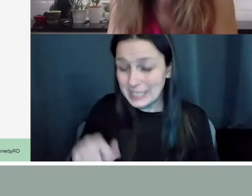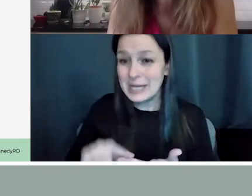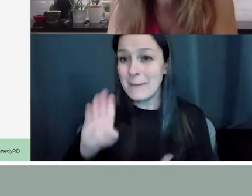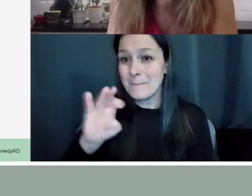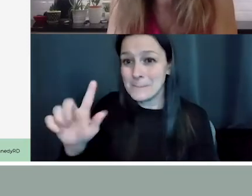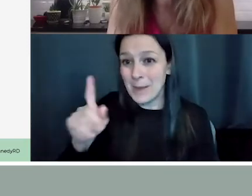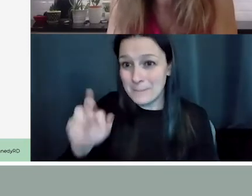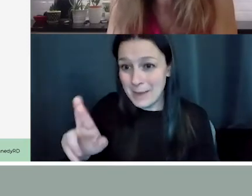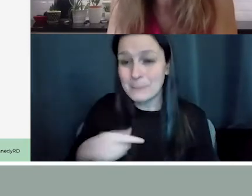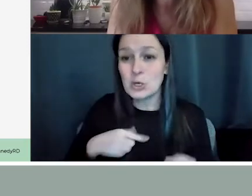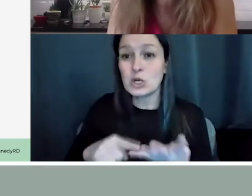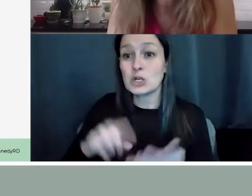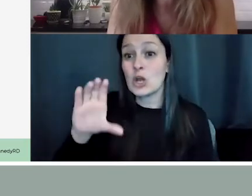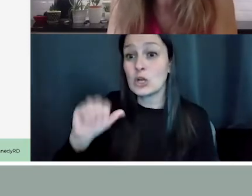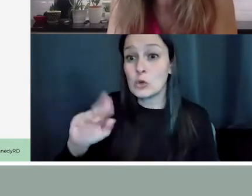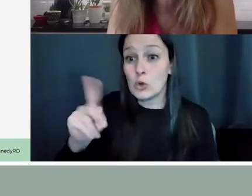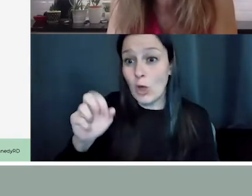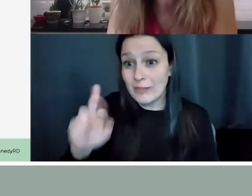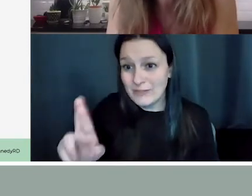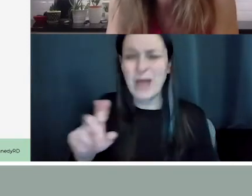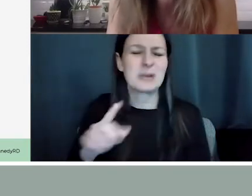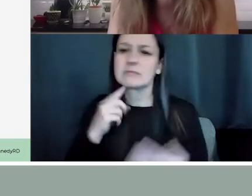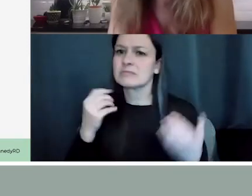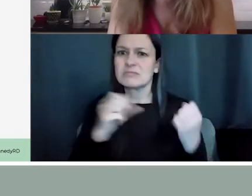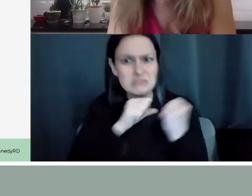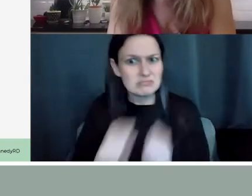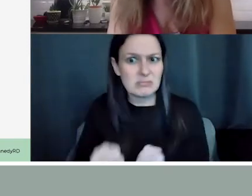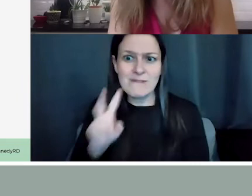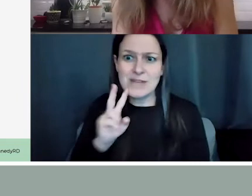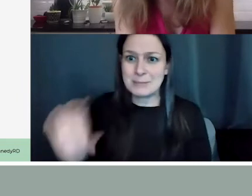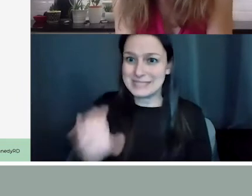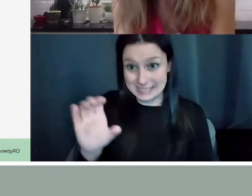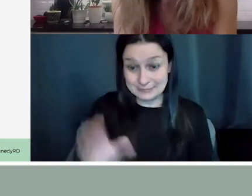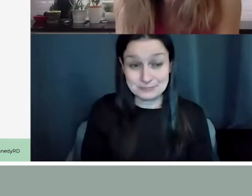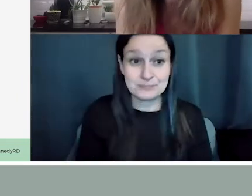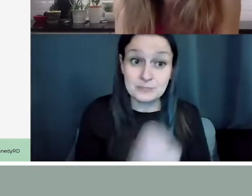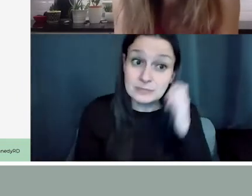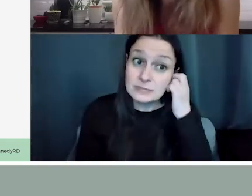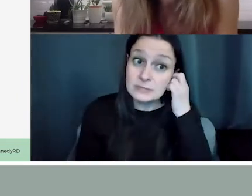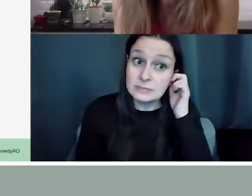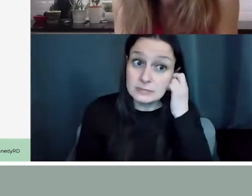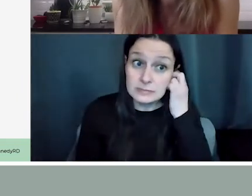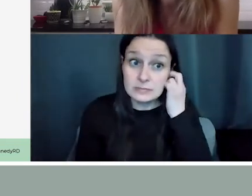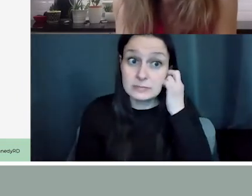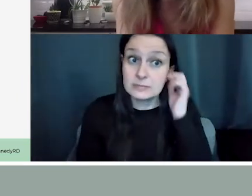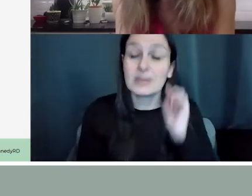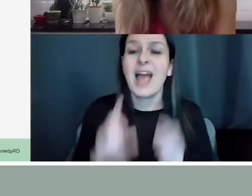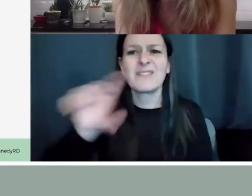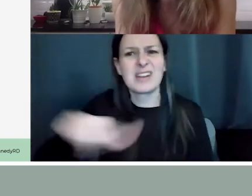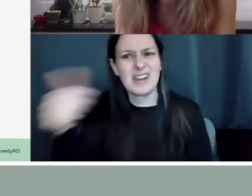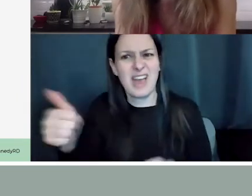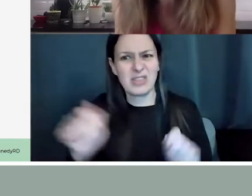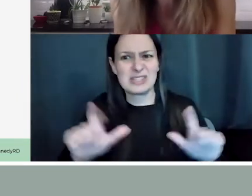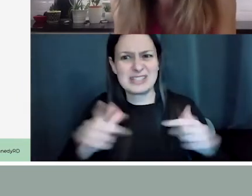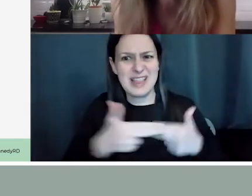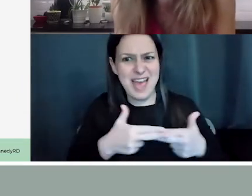just a few examples of vitamin C-rich foods besides oranges. I have a whole nother slide that picks apart